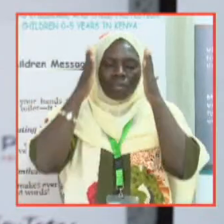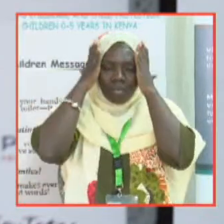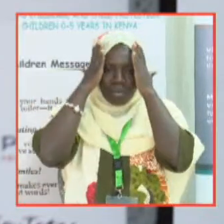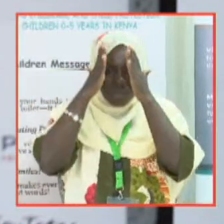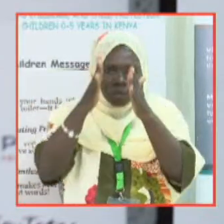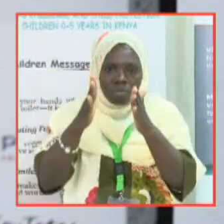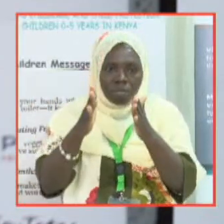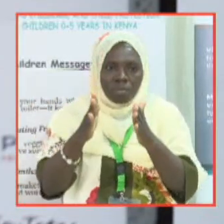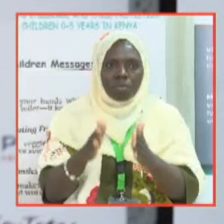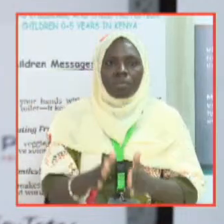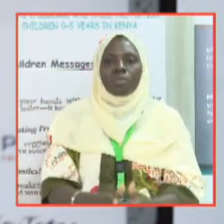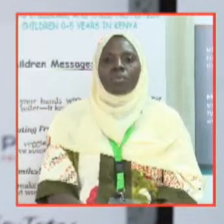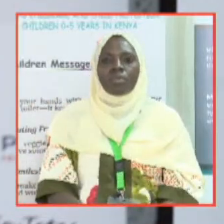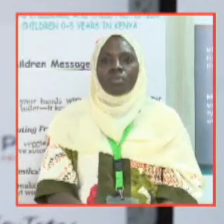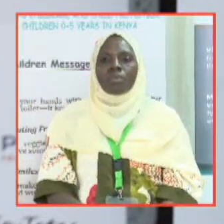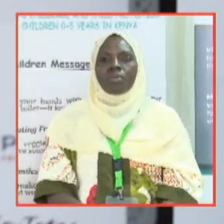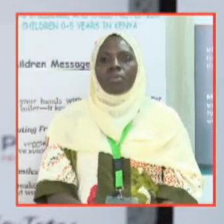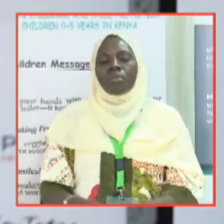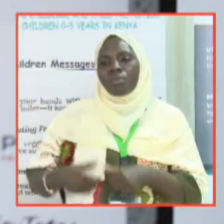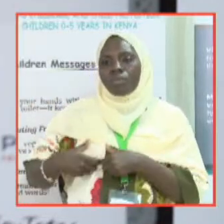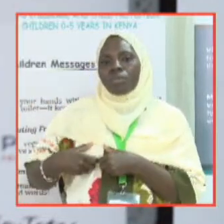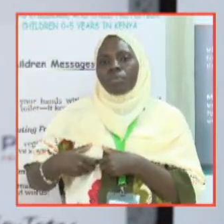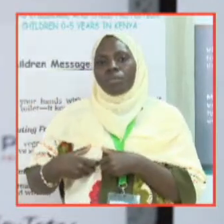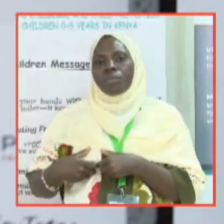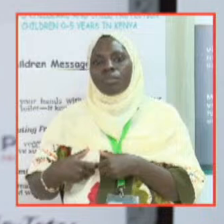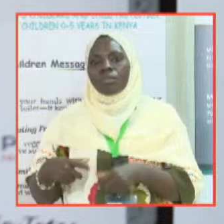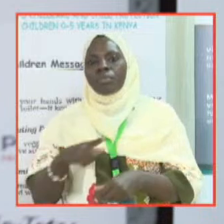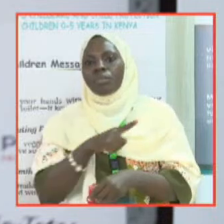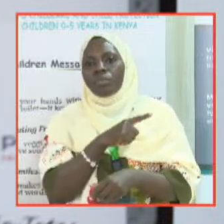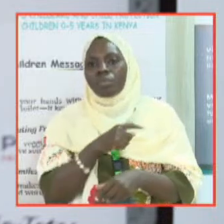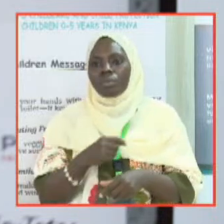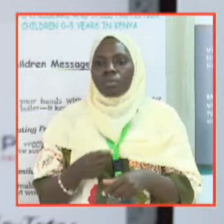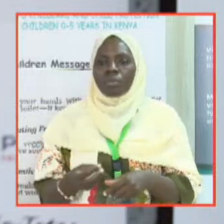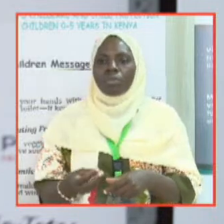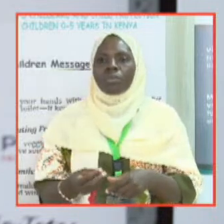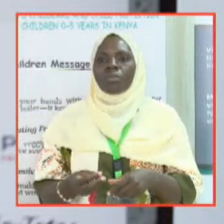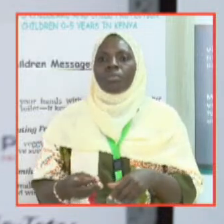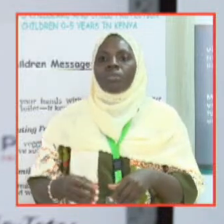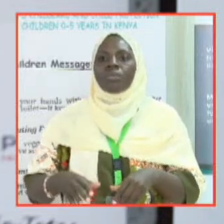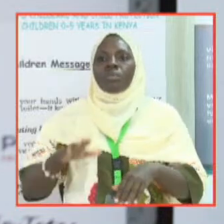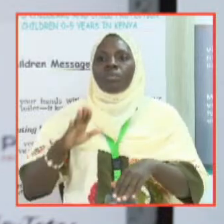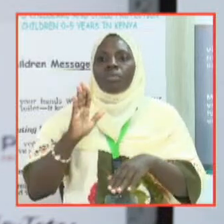on breastfeeding and micronutrient is